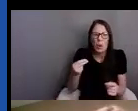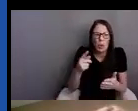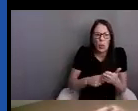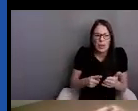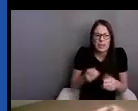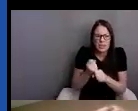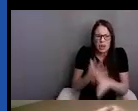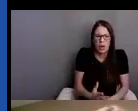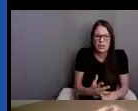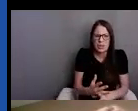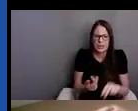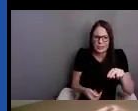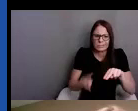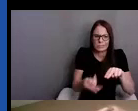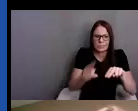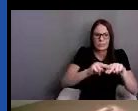time? Thanks.